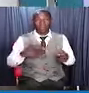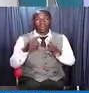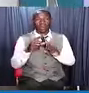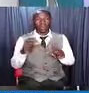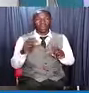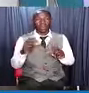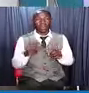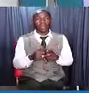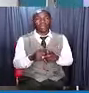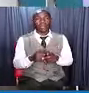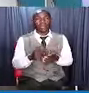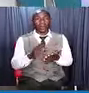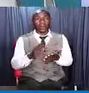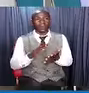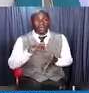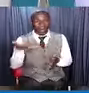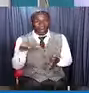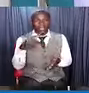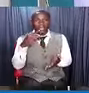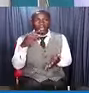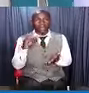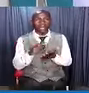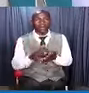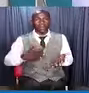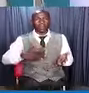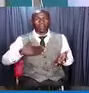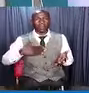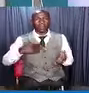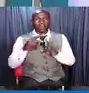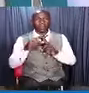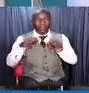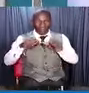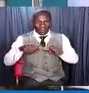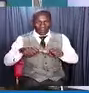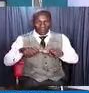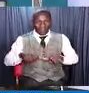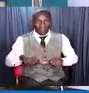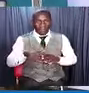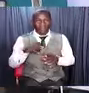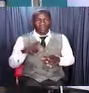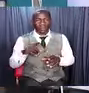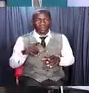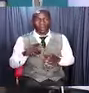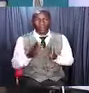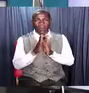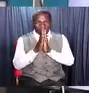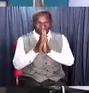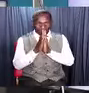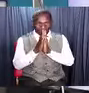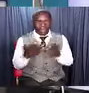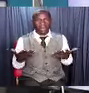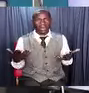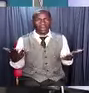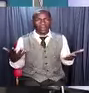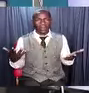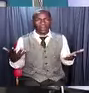word. Mahali pengine panasema. Another place. Na maneno yangu yakikaa ndani yenu. And my words abide in you. Aya ombeni